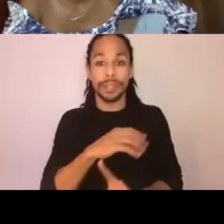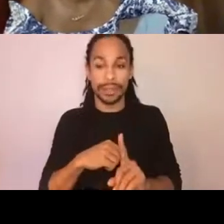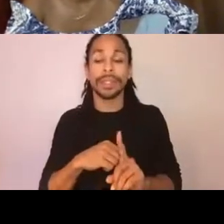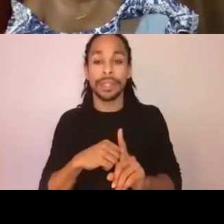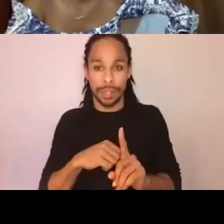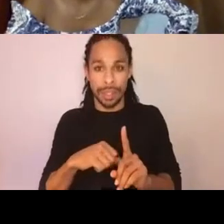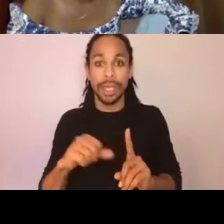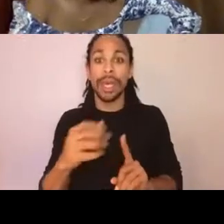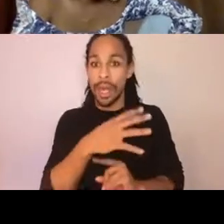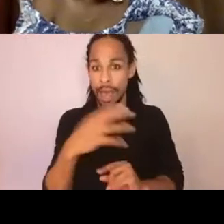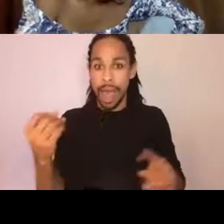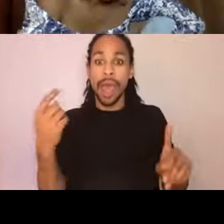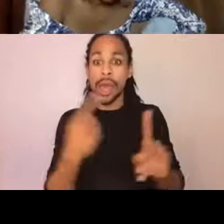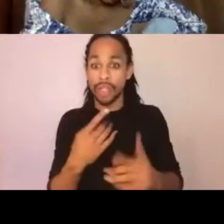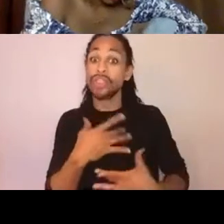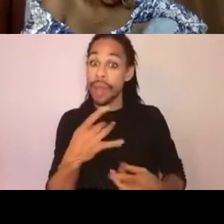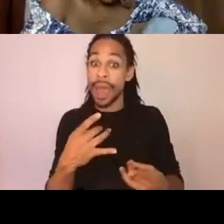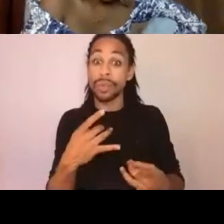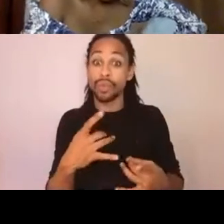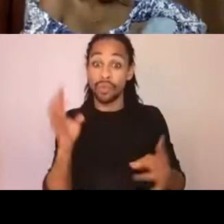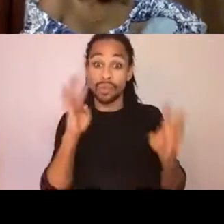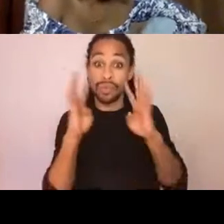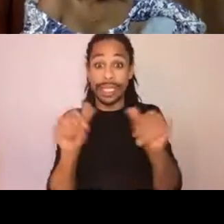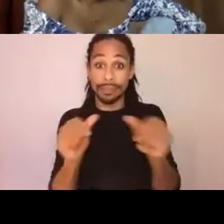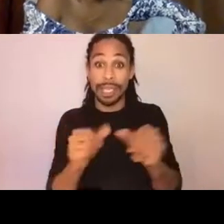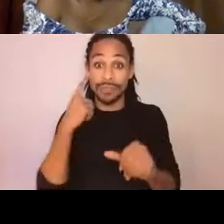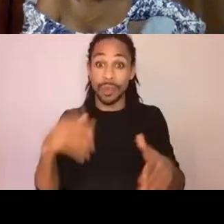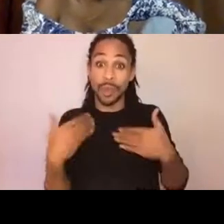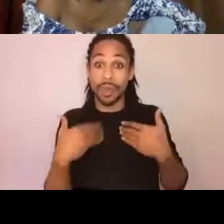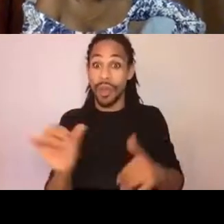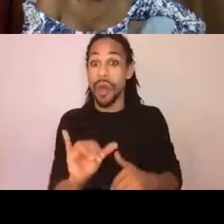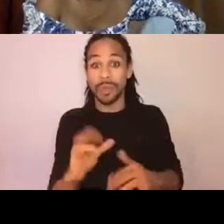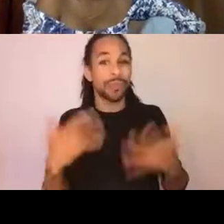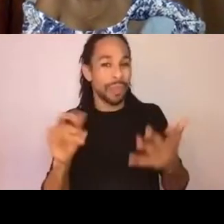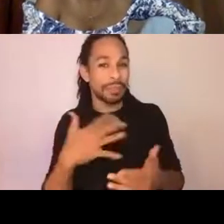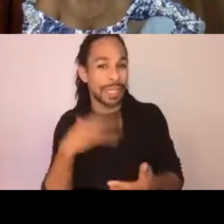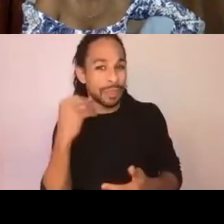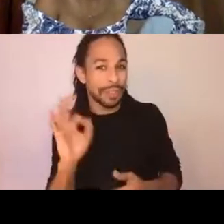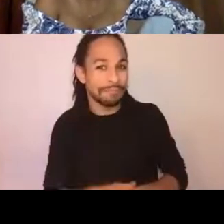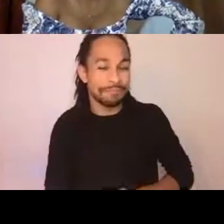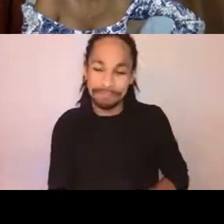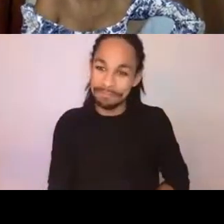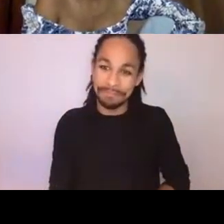she likes creating spaces for joy as well. So that's my experience.